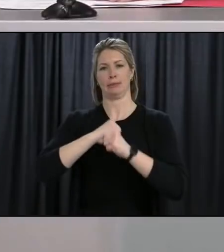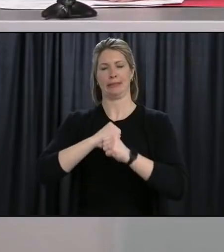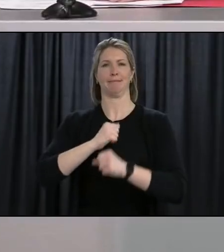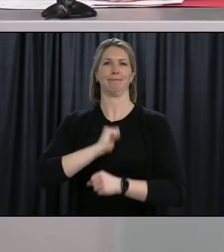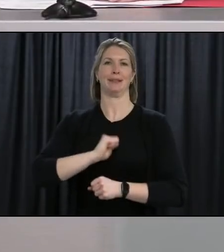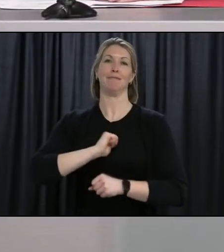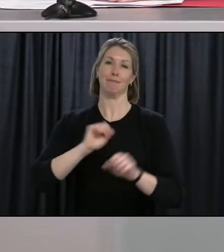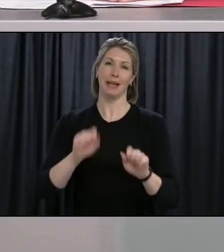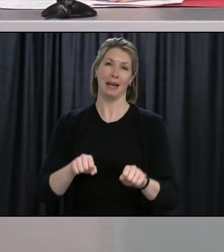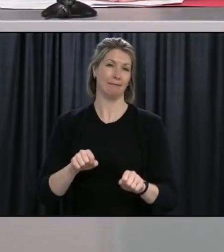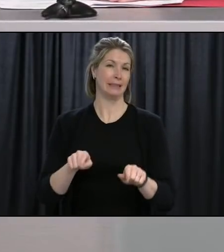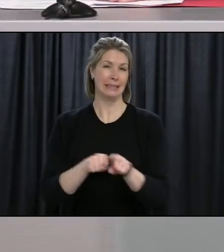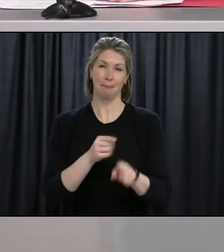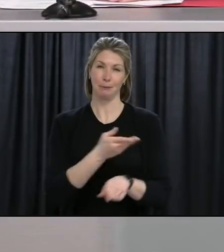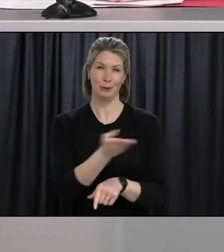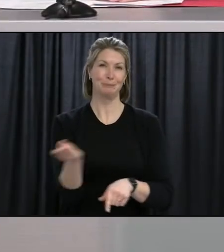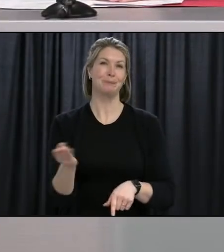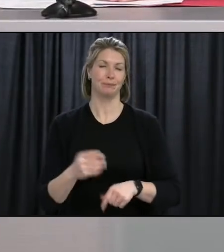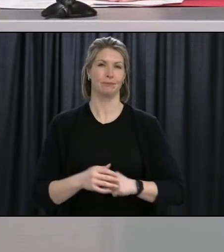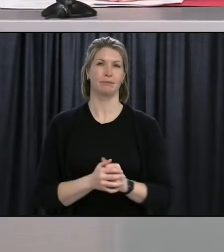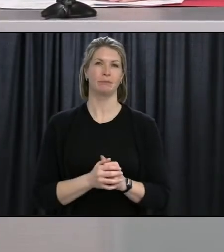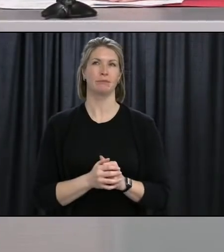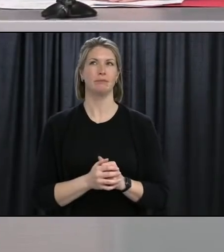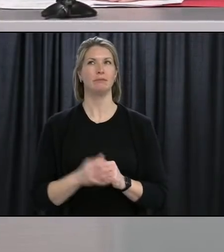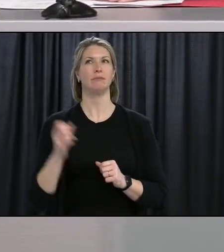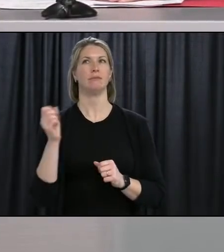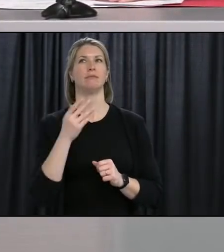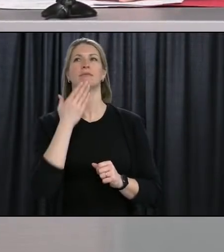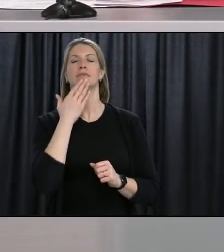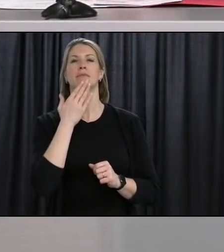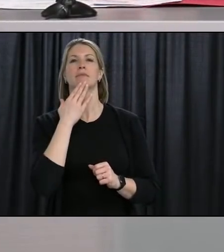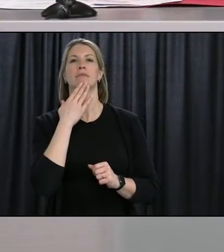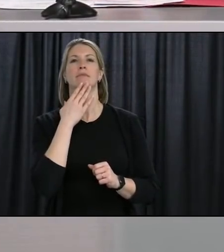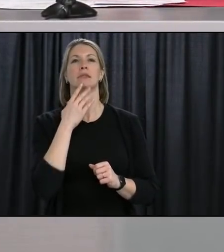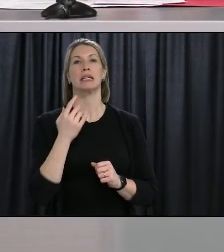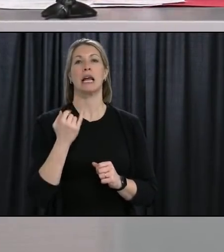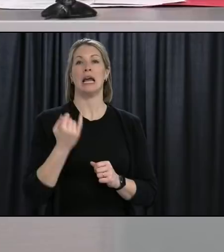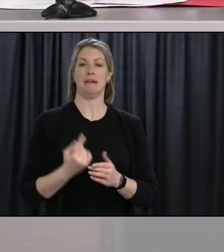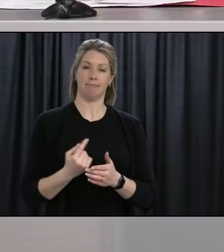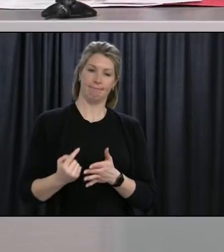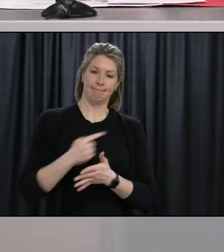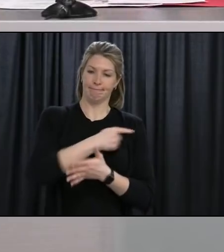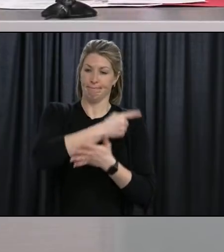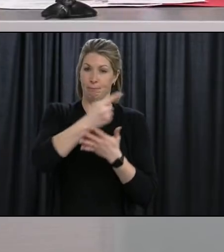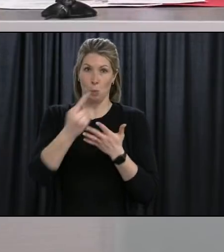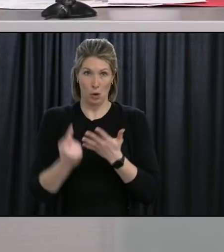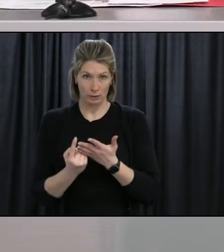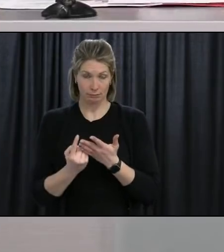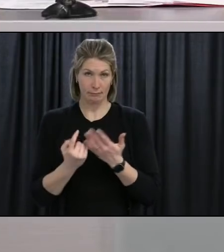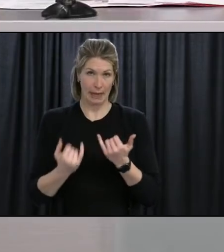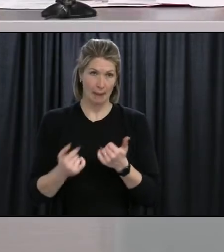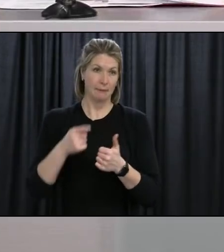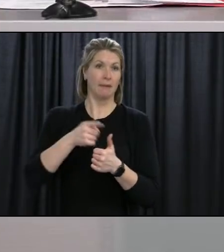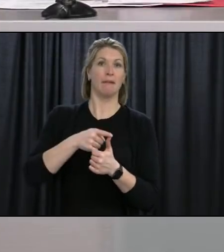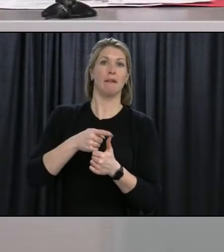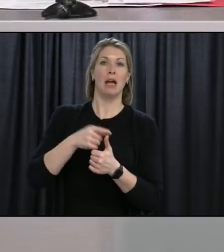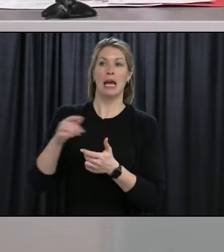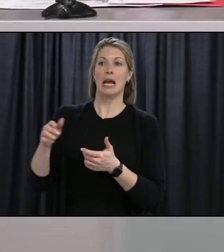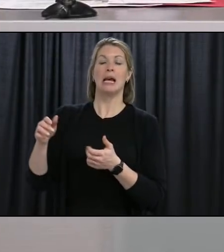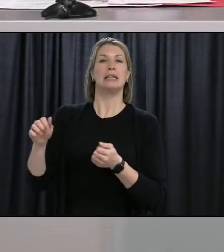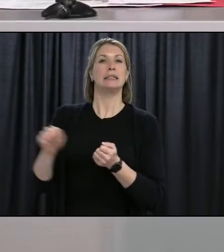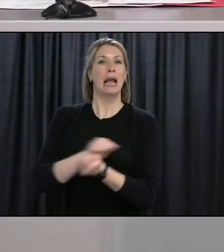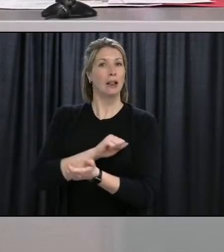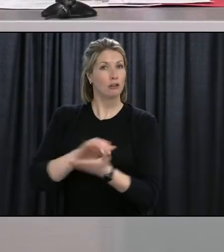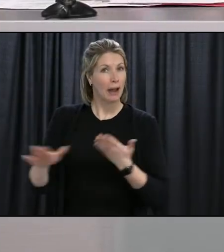Thank you. I will now go back through each reporter to see if you have one final question. Peter Jackson with the Telegram, do you have a